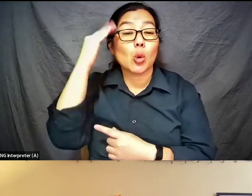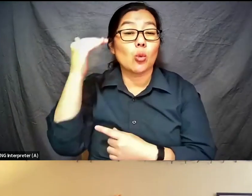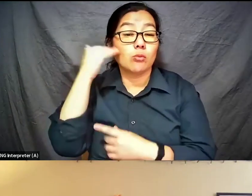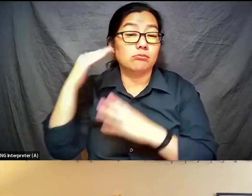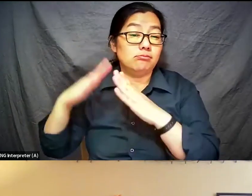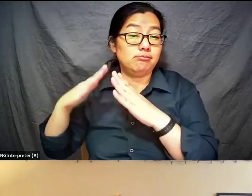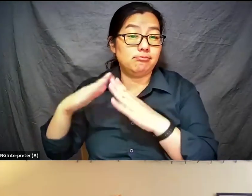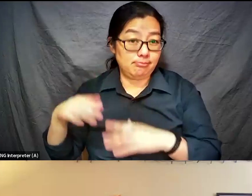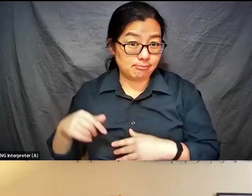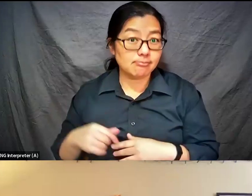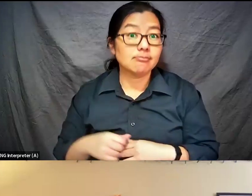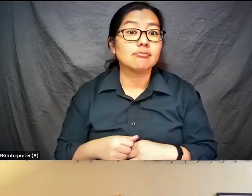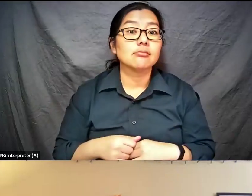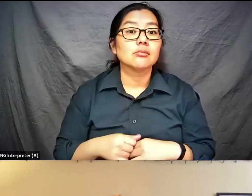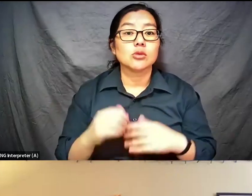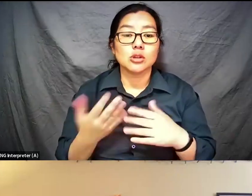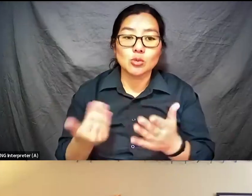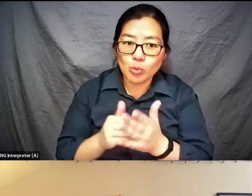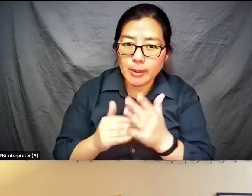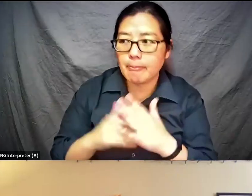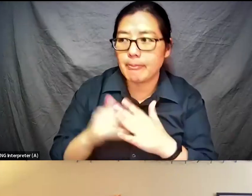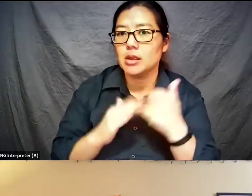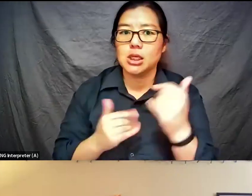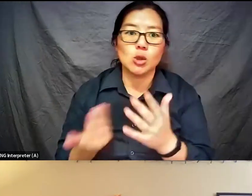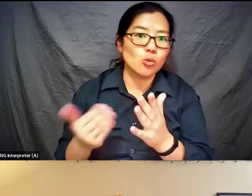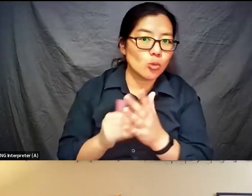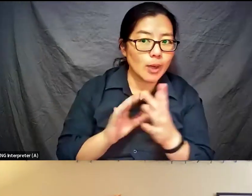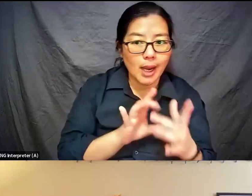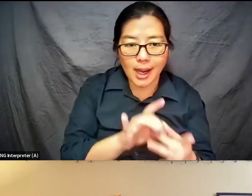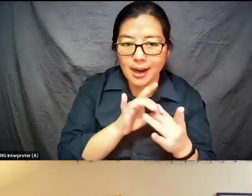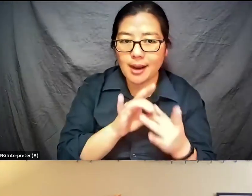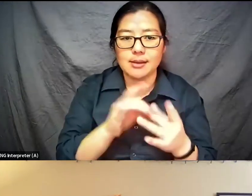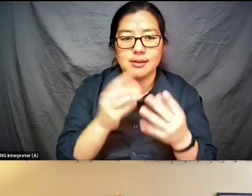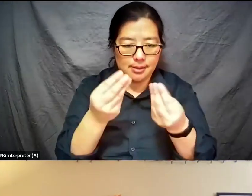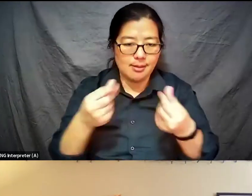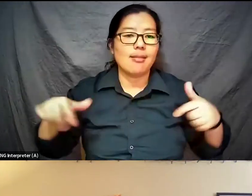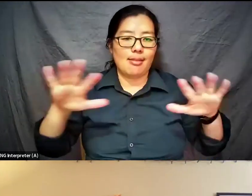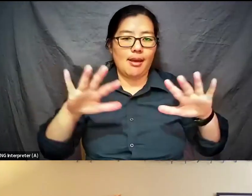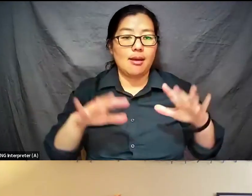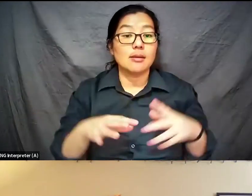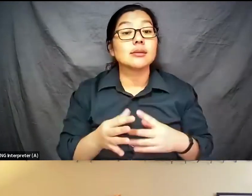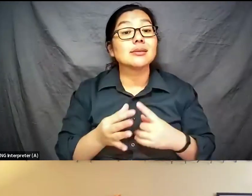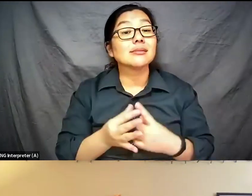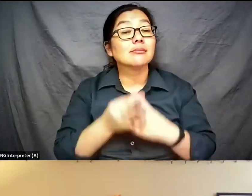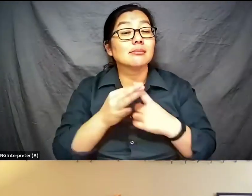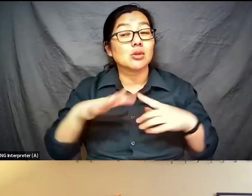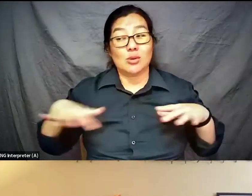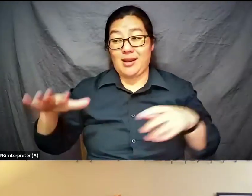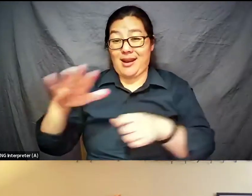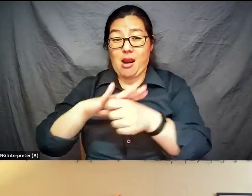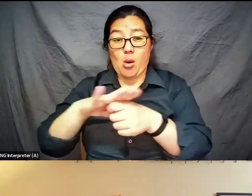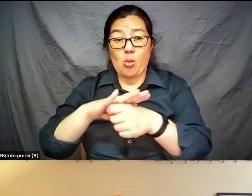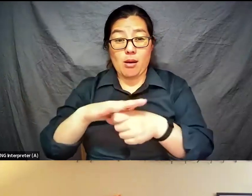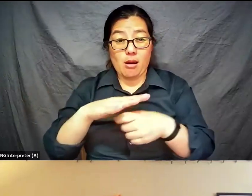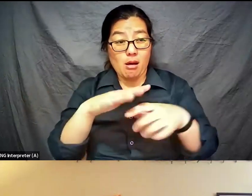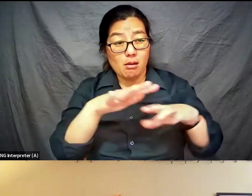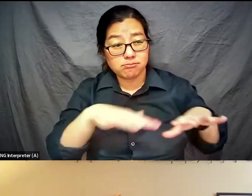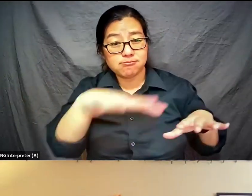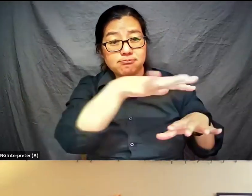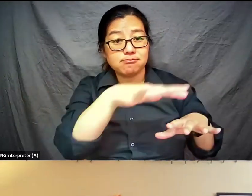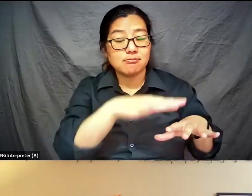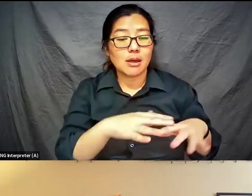also what Mick said about like zines and accessibility, I think that was really core to the storytelling and work I want to do and continue doing. I